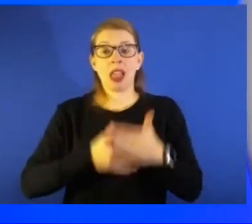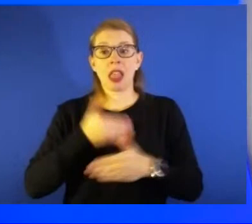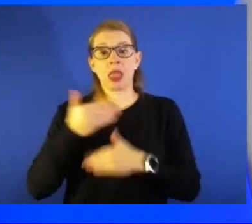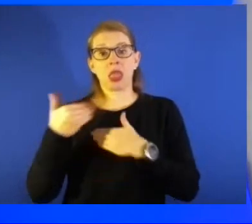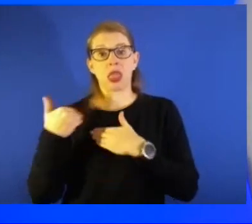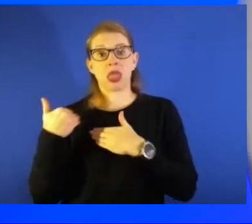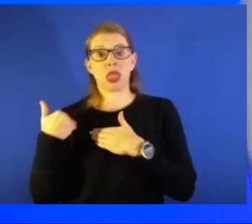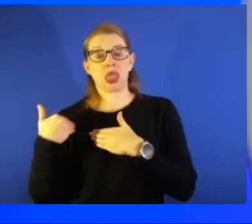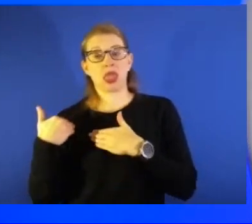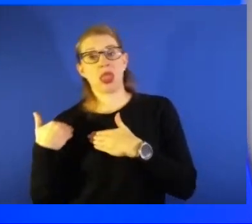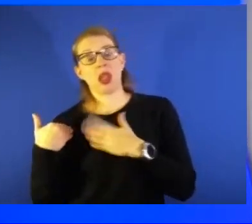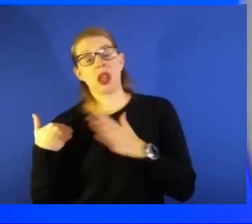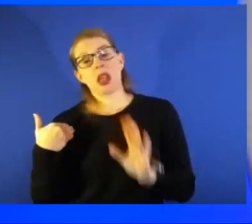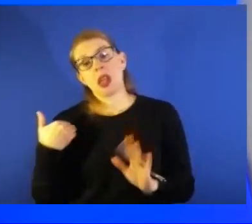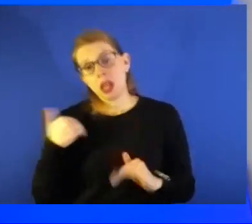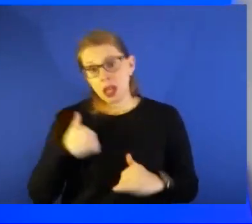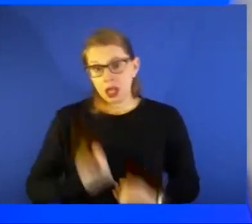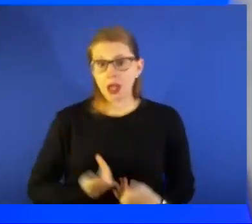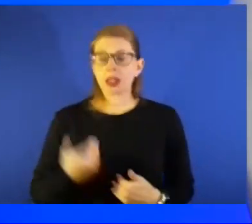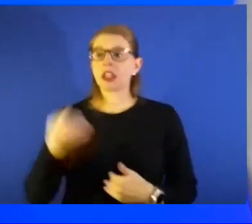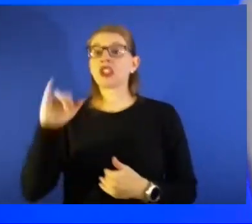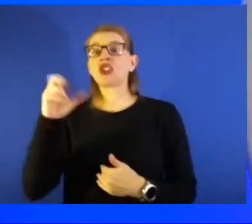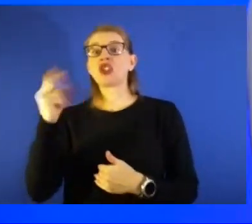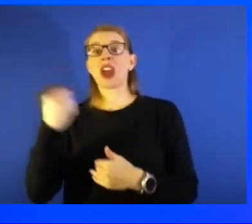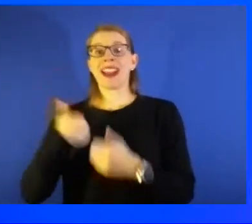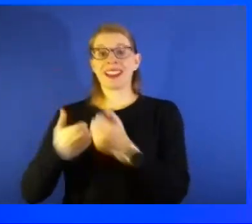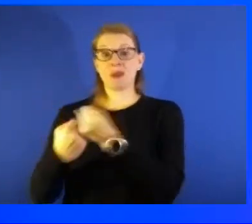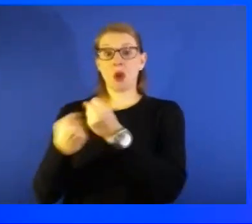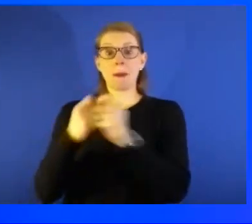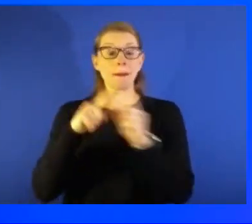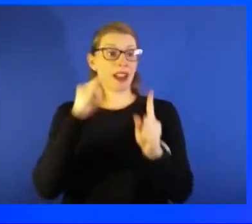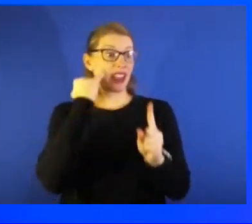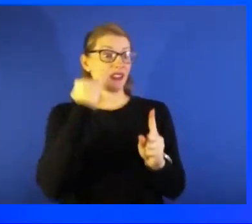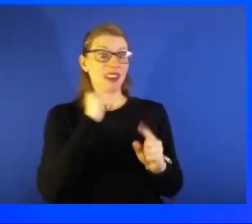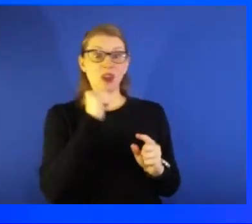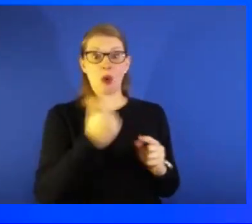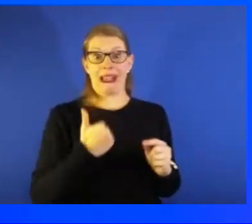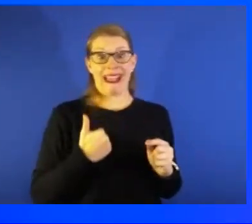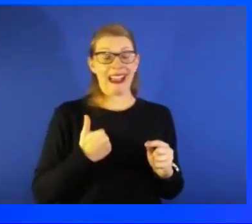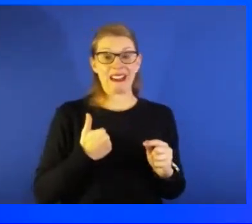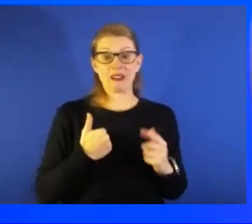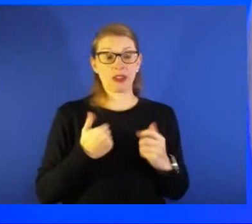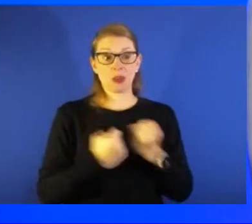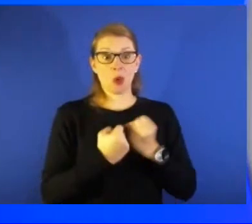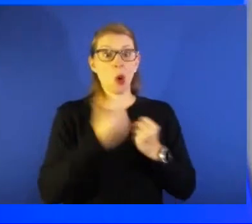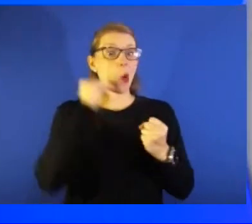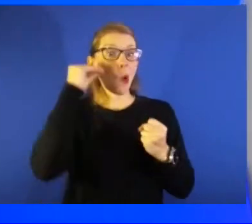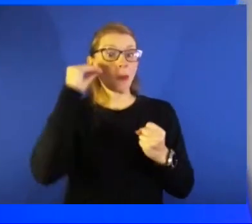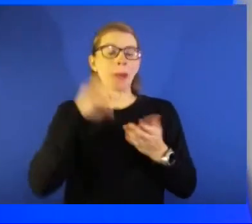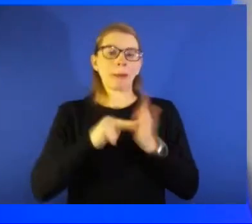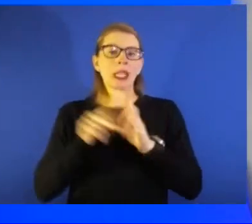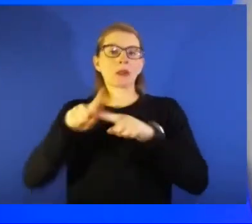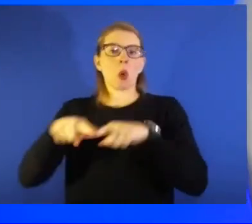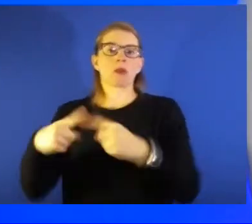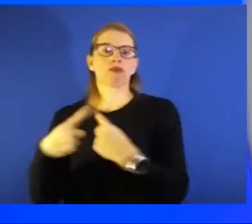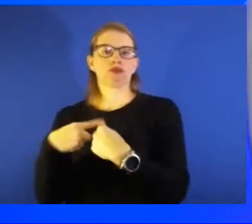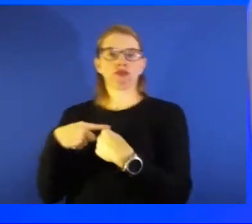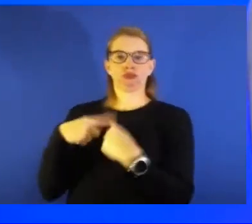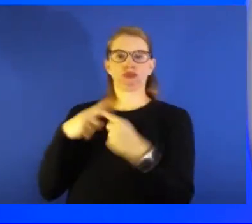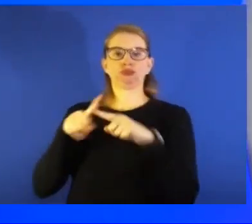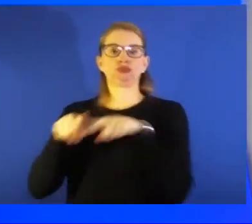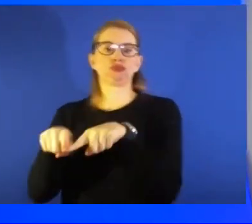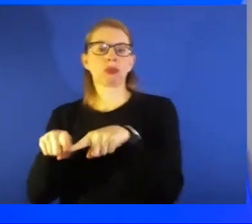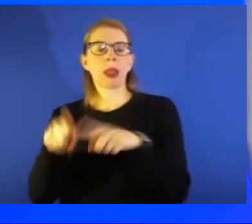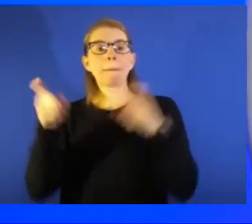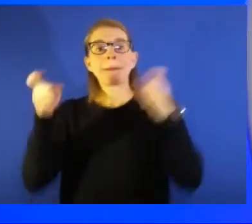support, like John has support, but if you don't have that support, we still lean on each other. Right. For You're getting support. it, right? We Yeah. still get it from our managers.